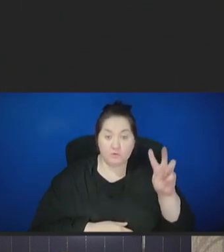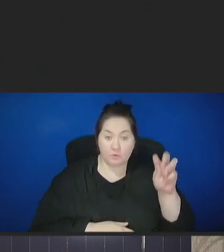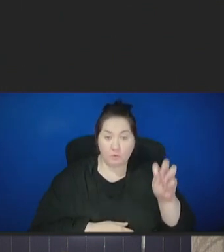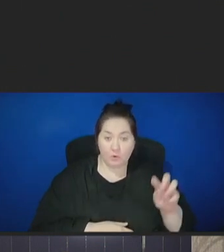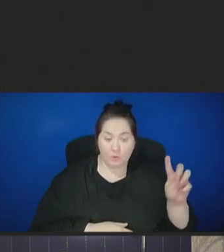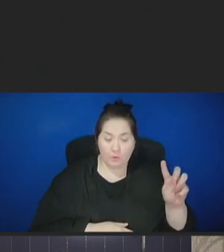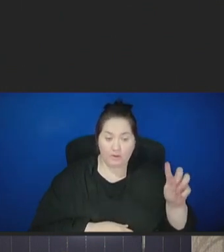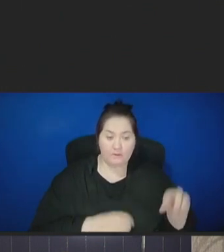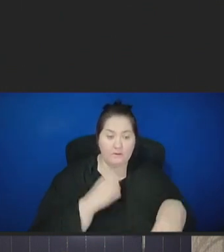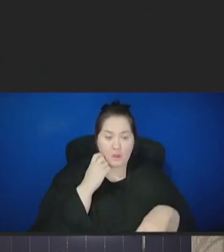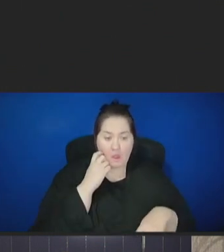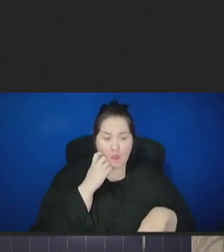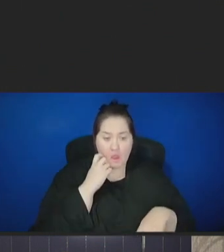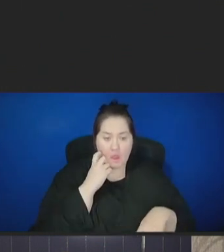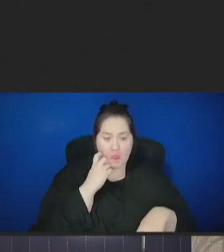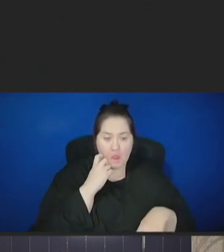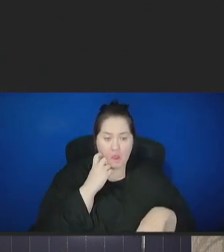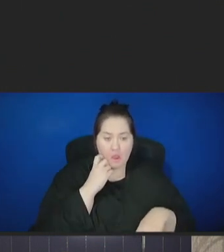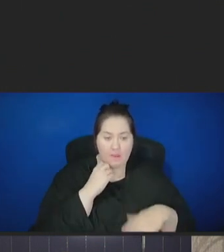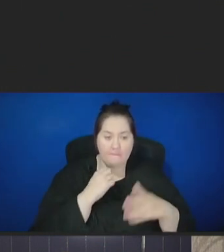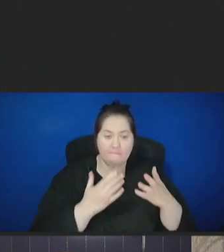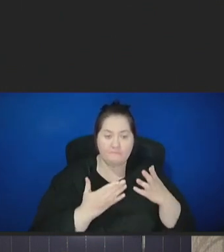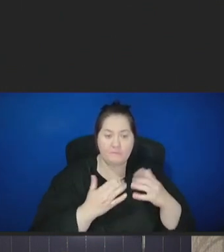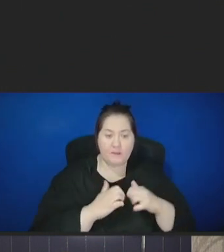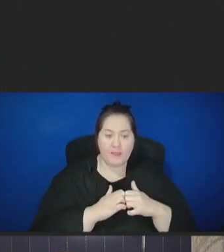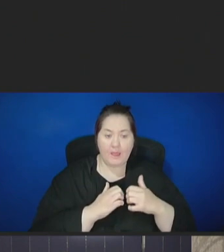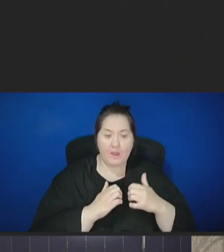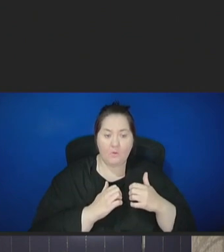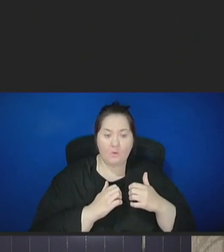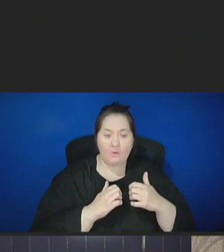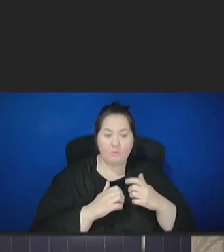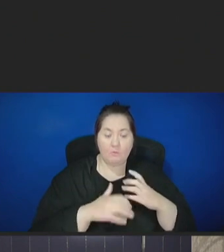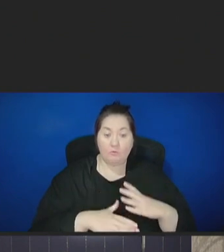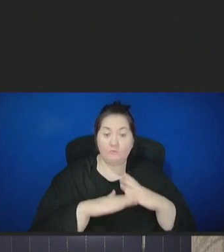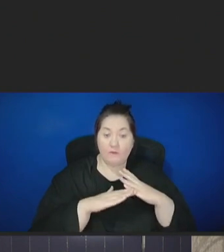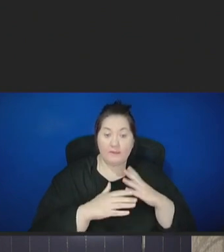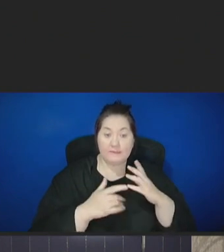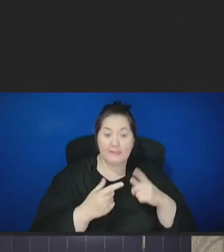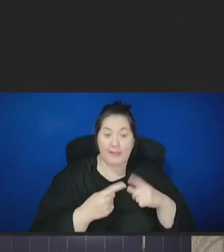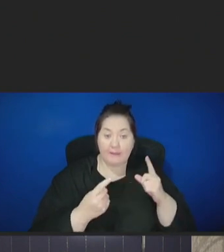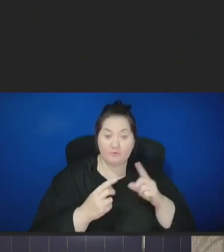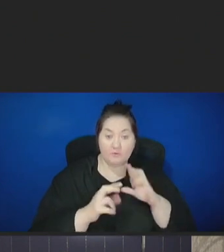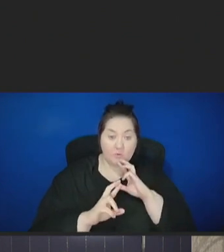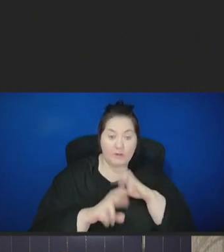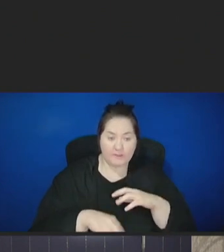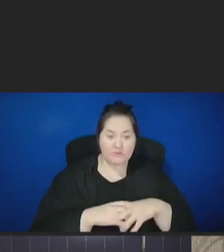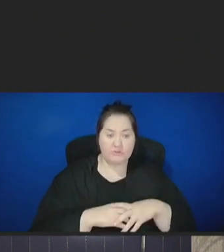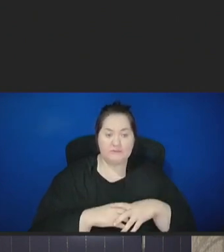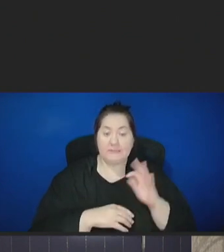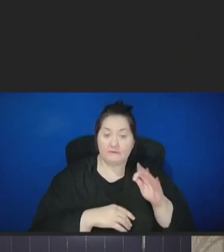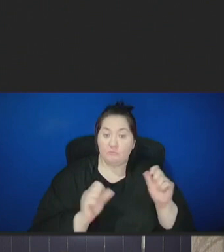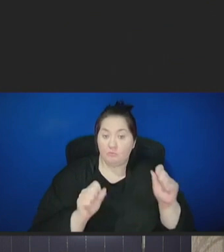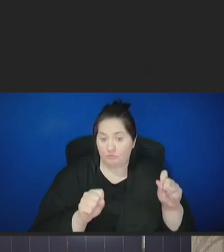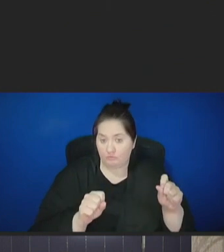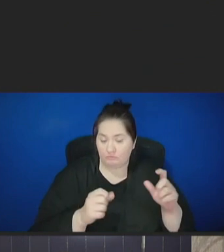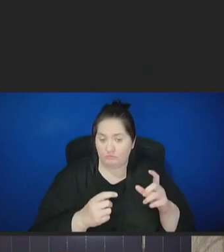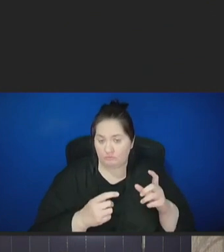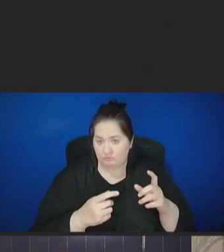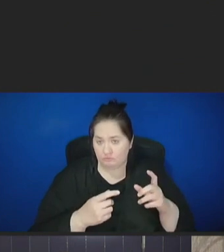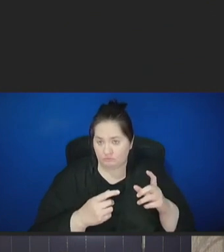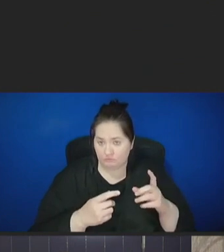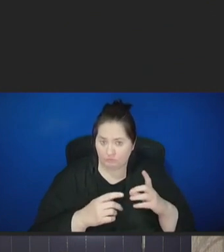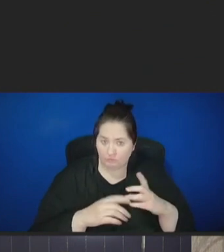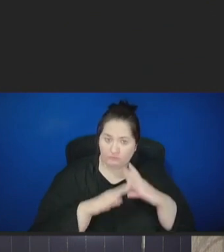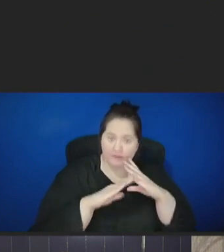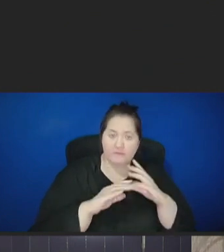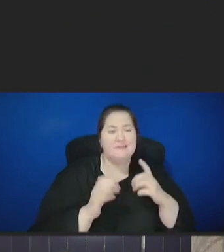are talking about maybe how you can prevent some of these adverse reactions when they're preventable. Obviously, there's times where they're not,